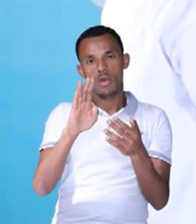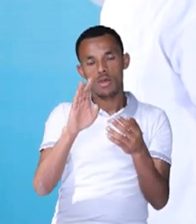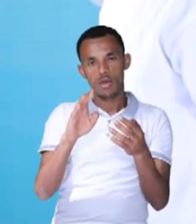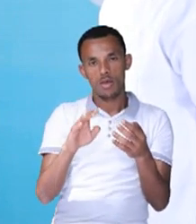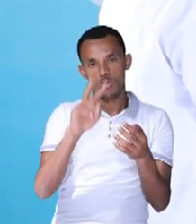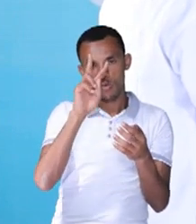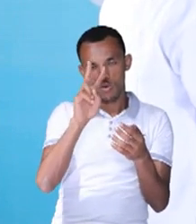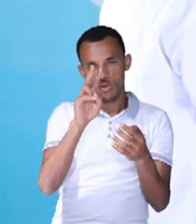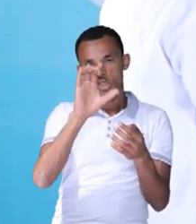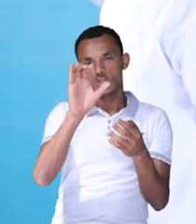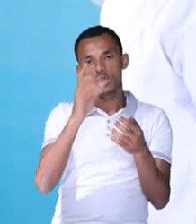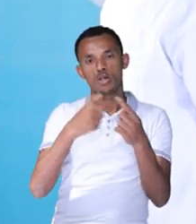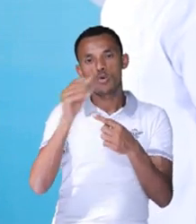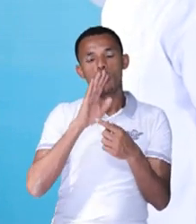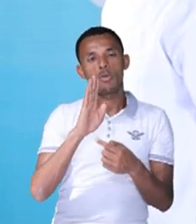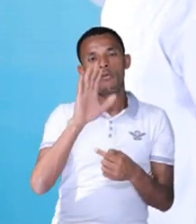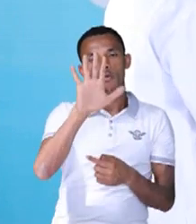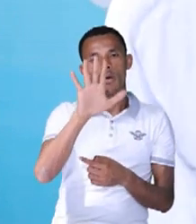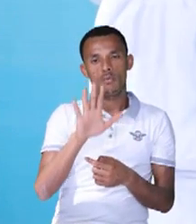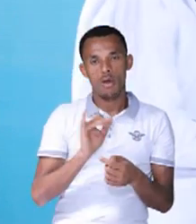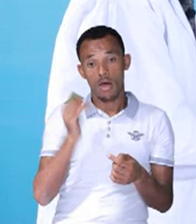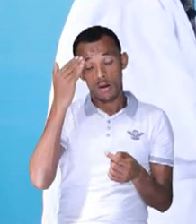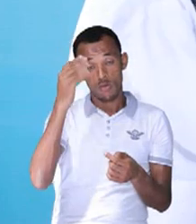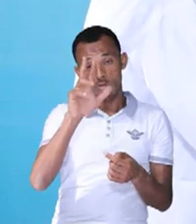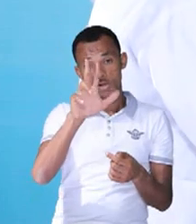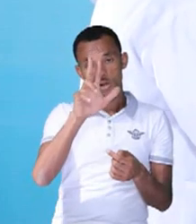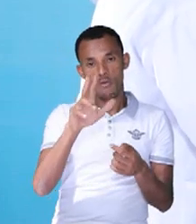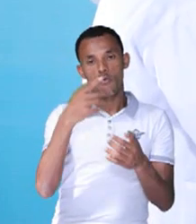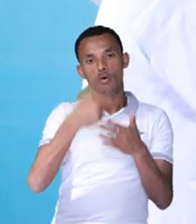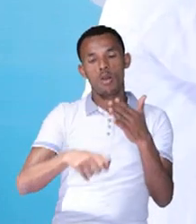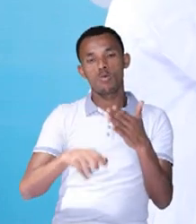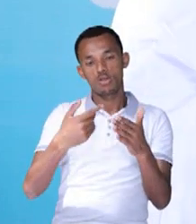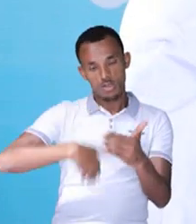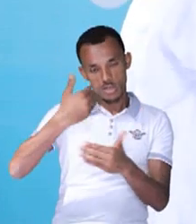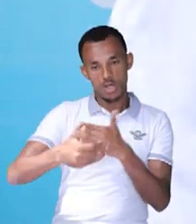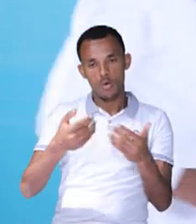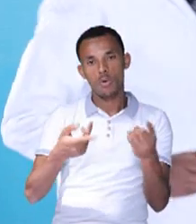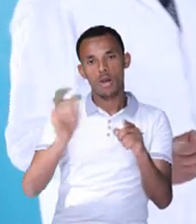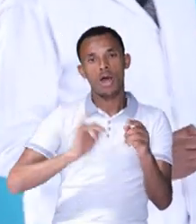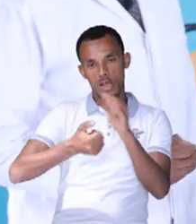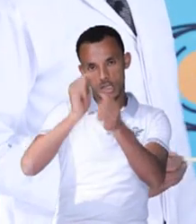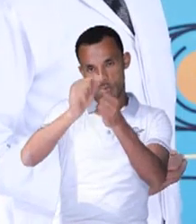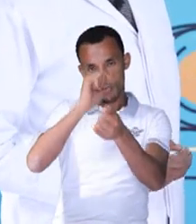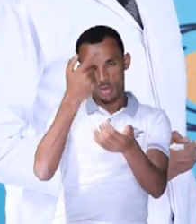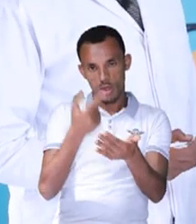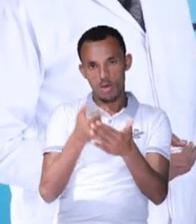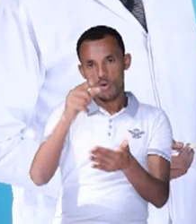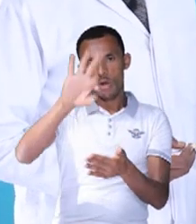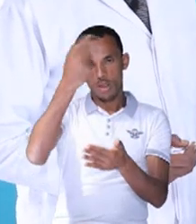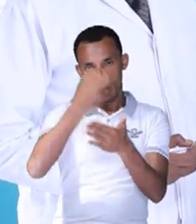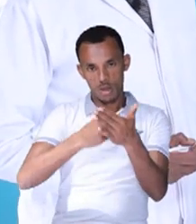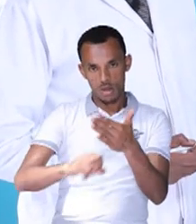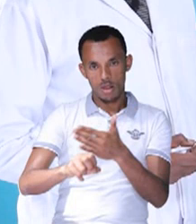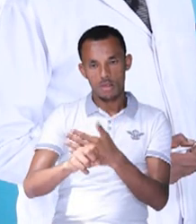2, c to be equal to 5. I know these 3 values. Then when I substitute here, you will get a